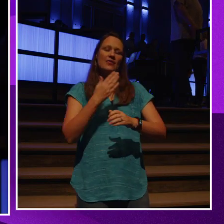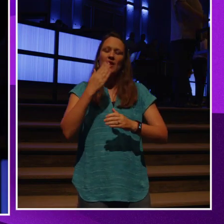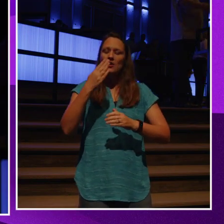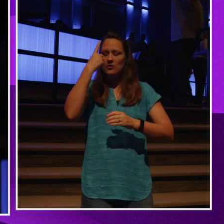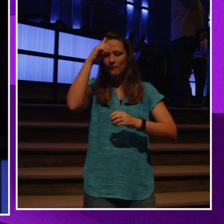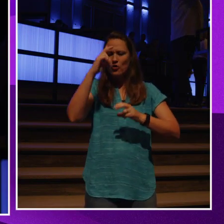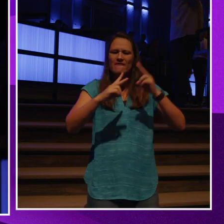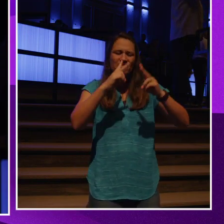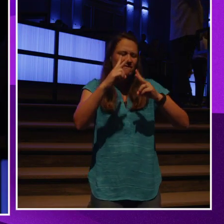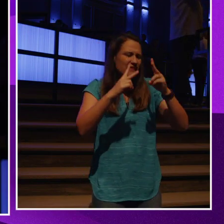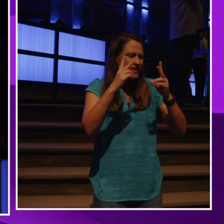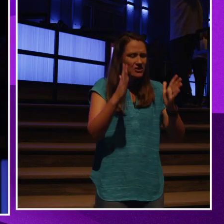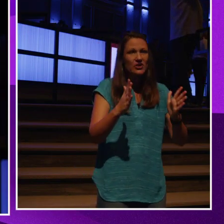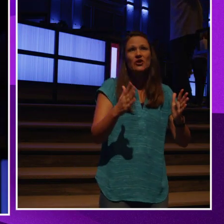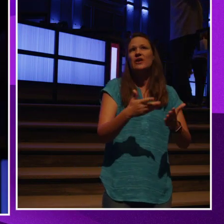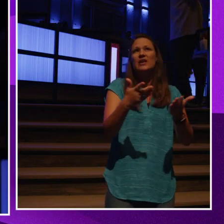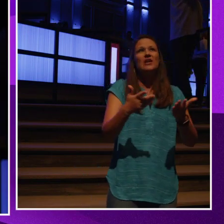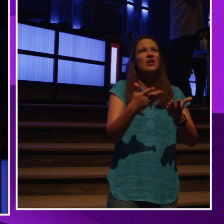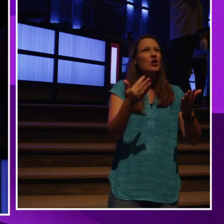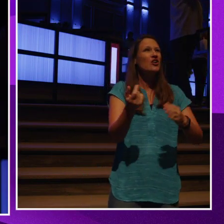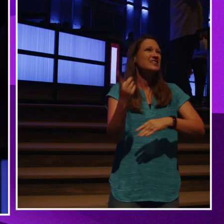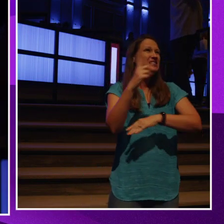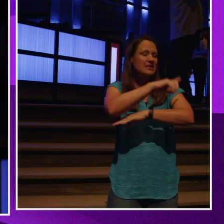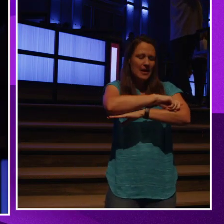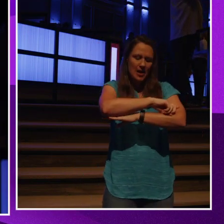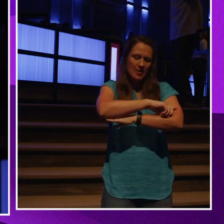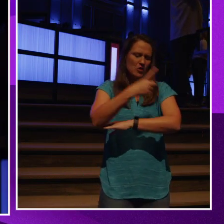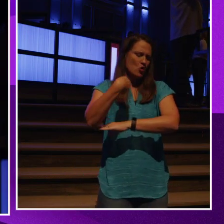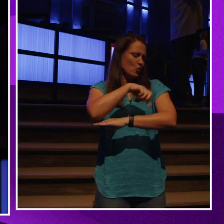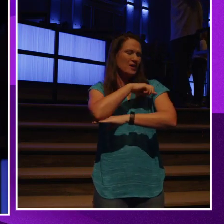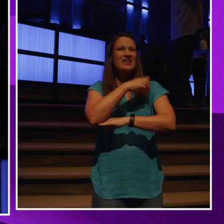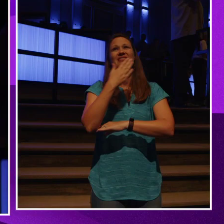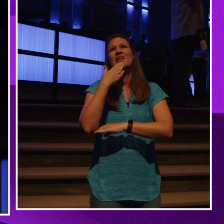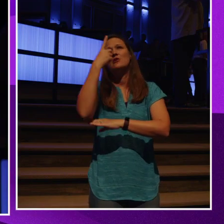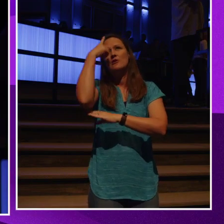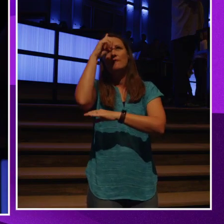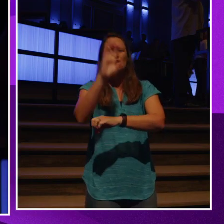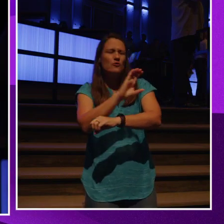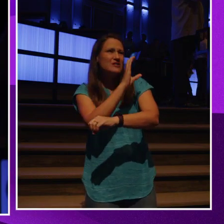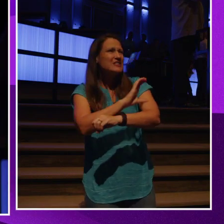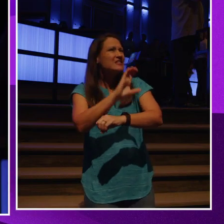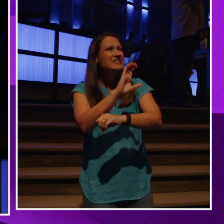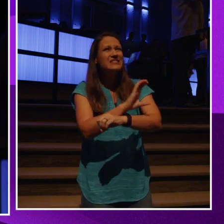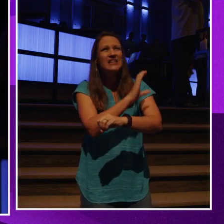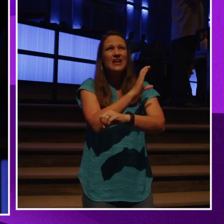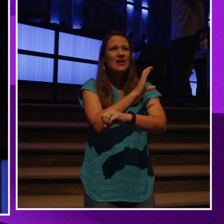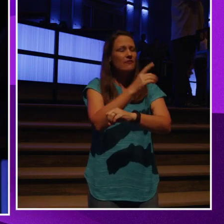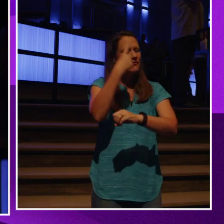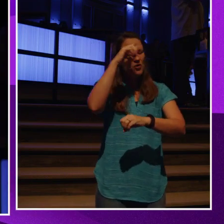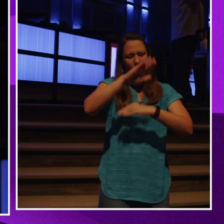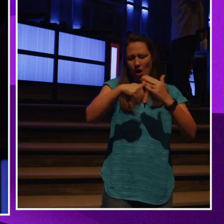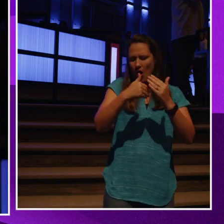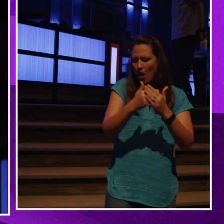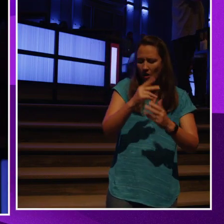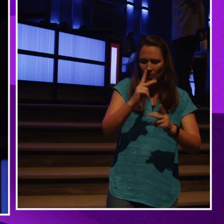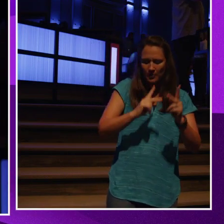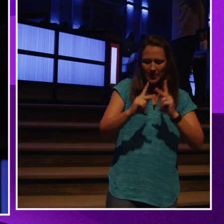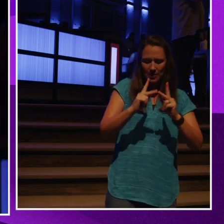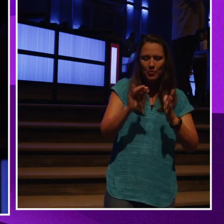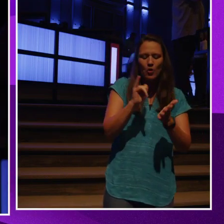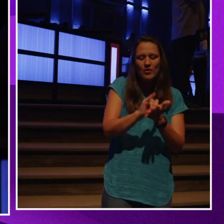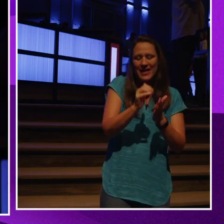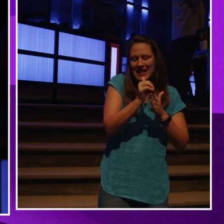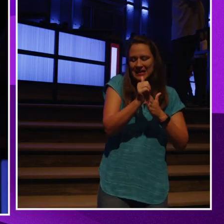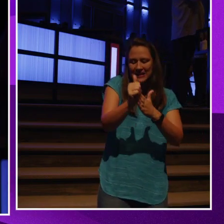gathered here this morning. Lord, I thank you for the choir and orchestra and praise team as they have led us to thus far